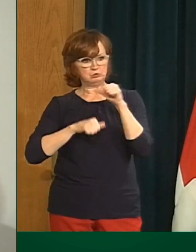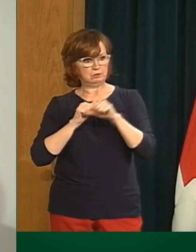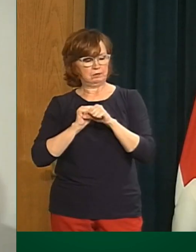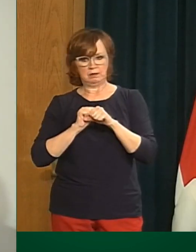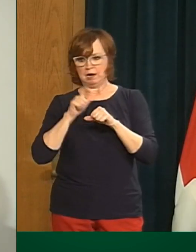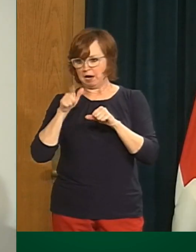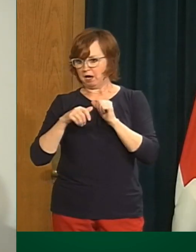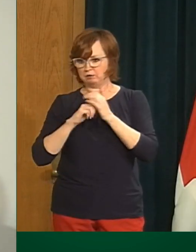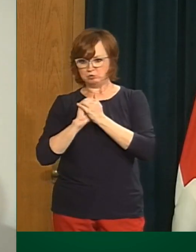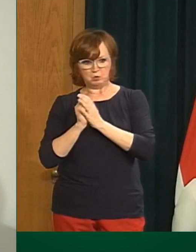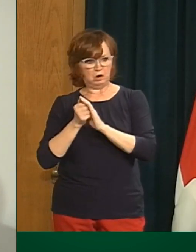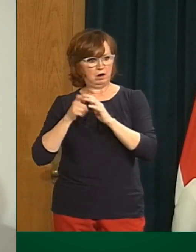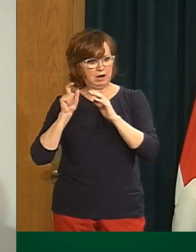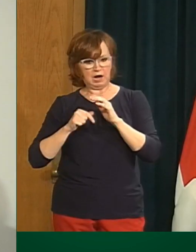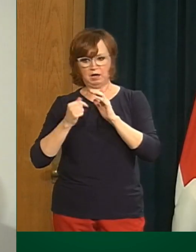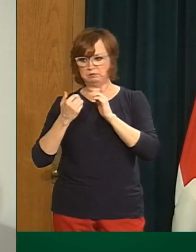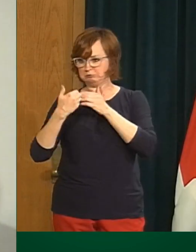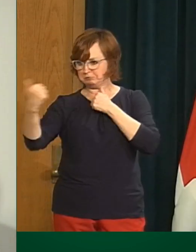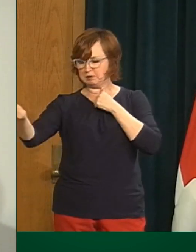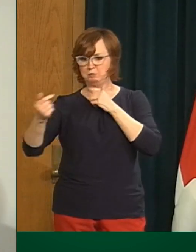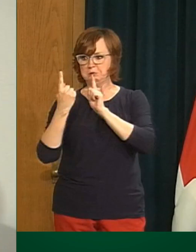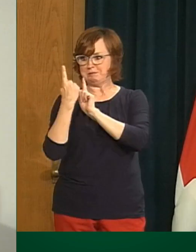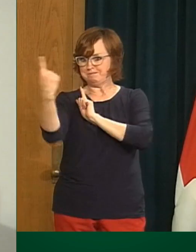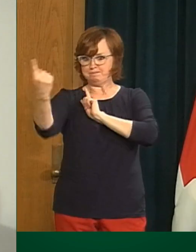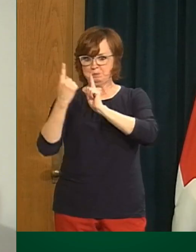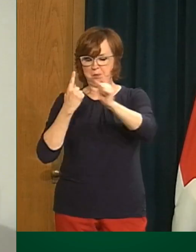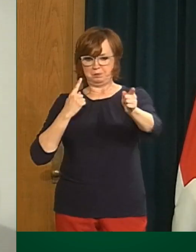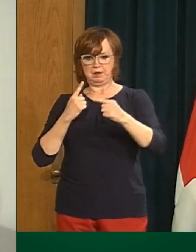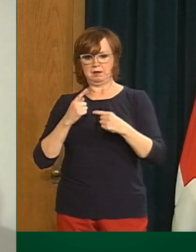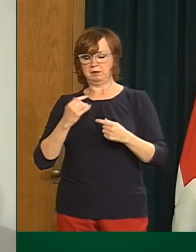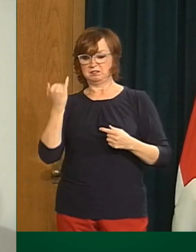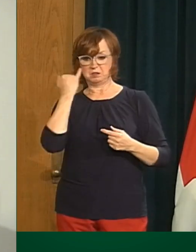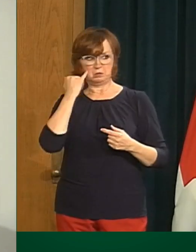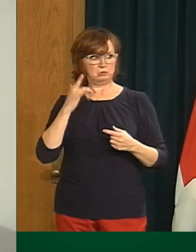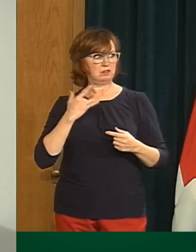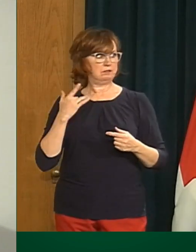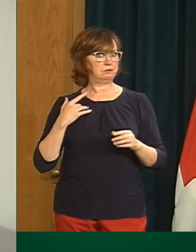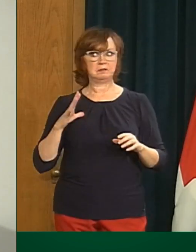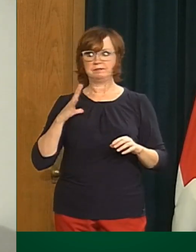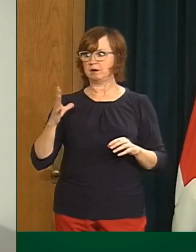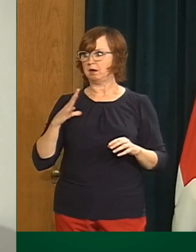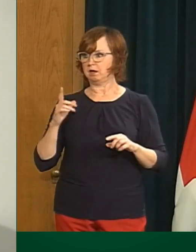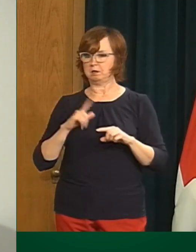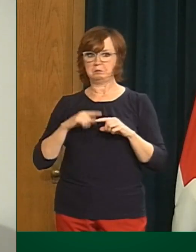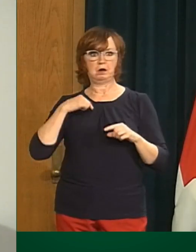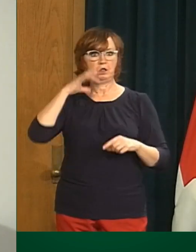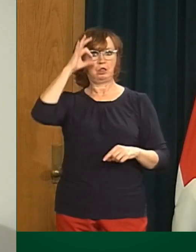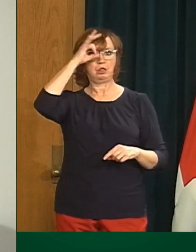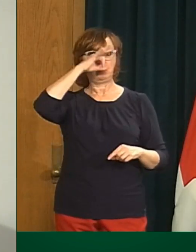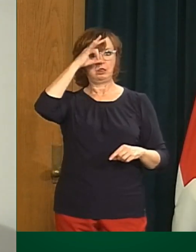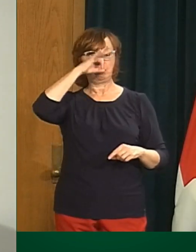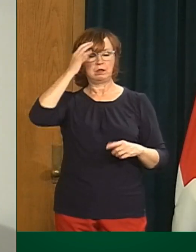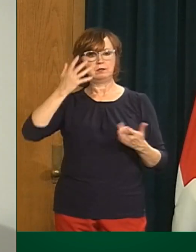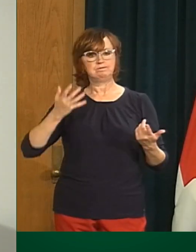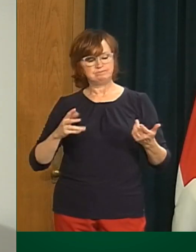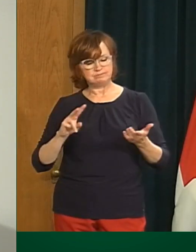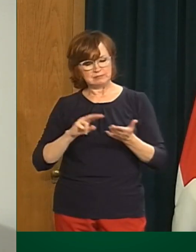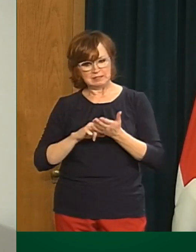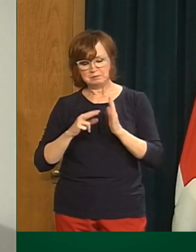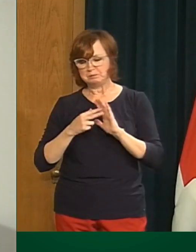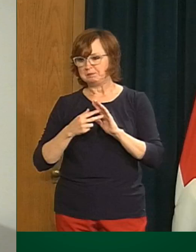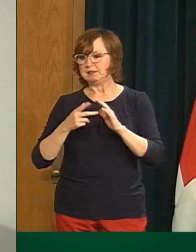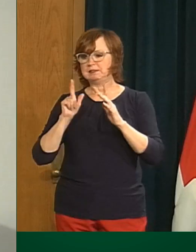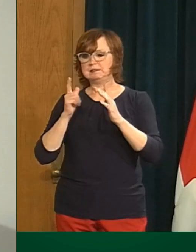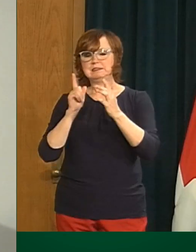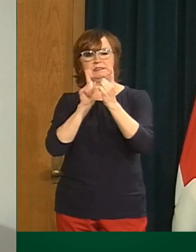you will not transmit to someone else. And that is a simple but very effective tool which has kept the curve flat in Saskatchewan,